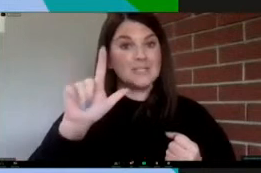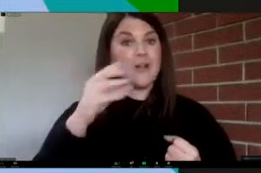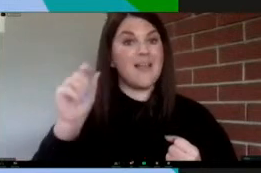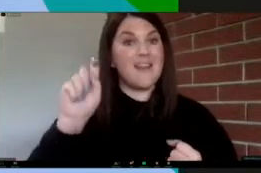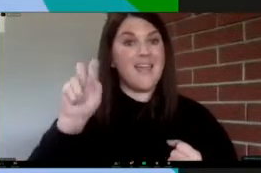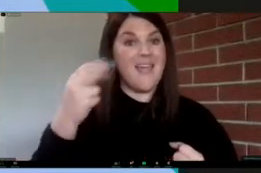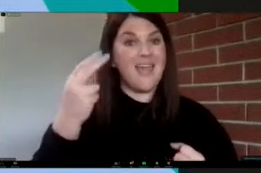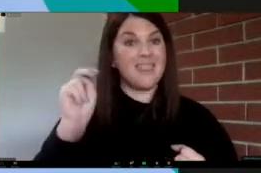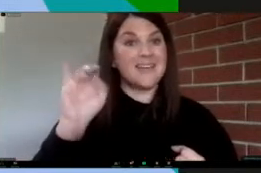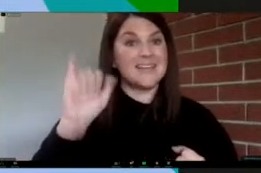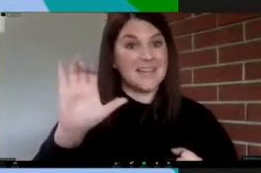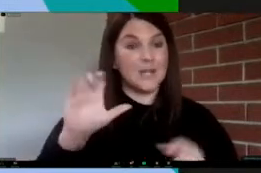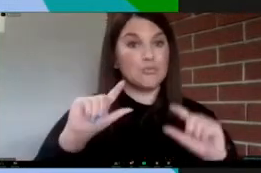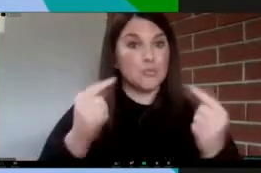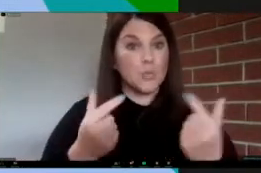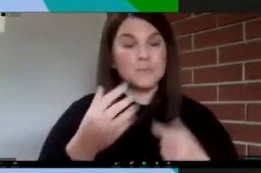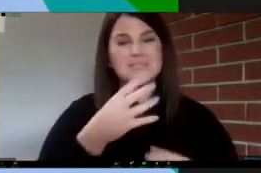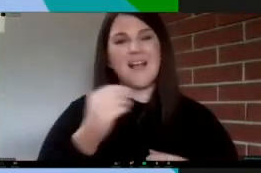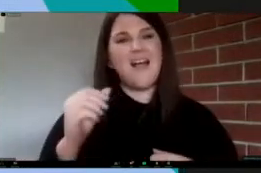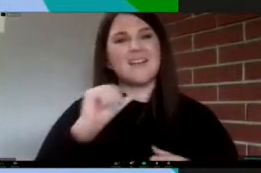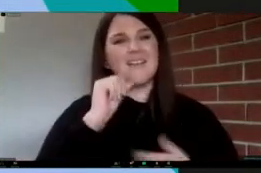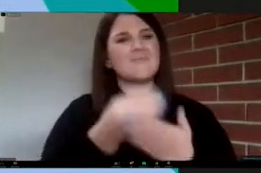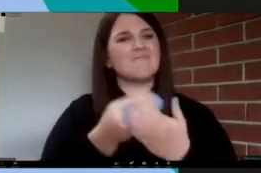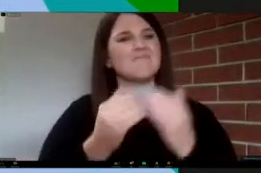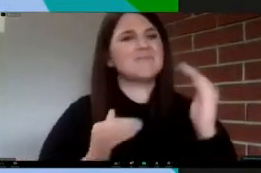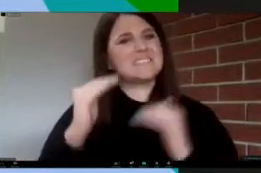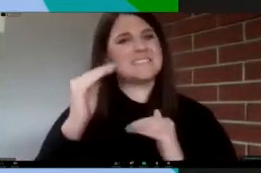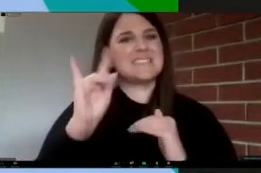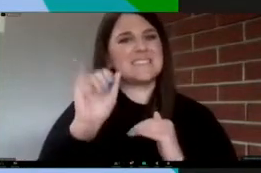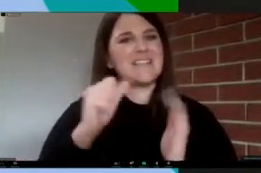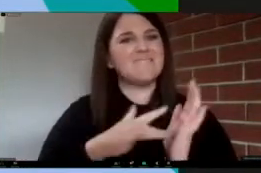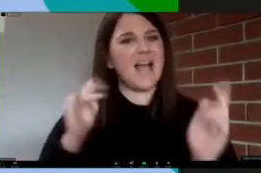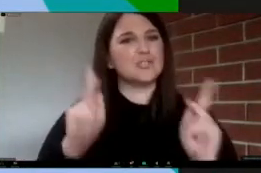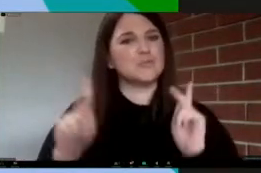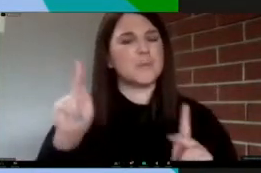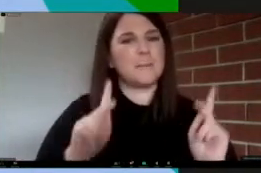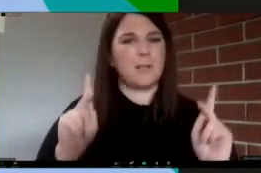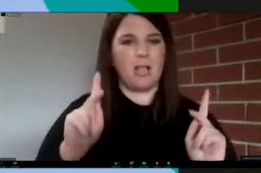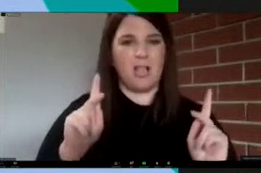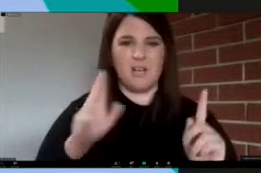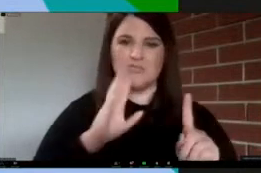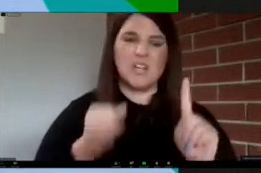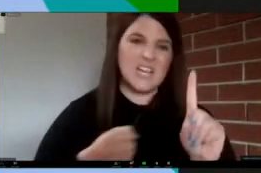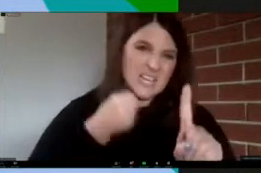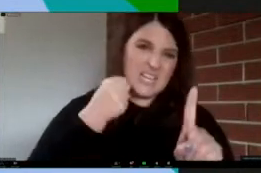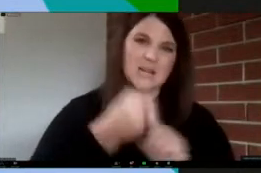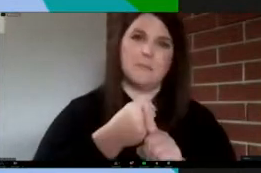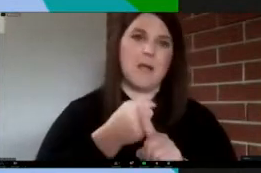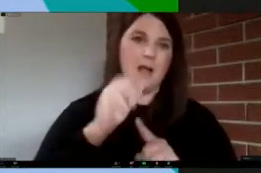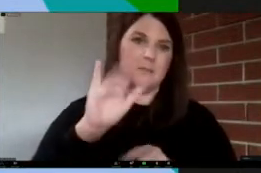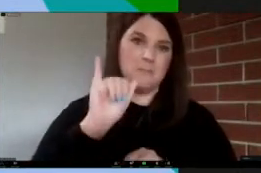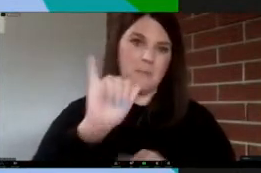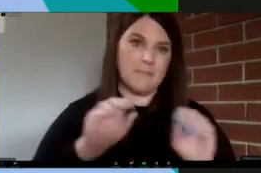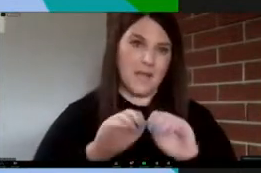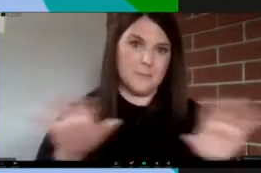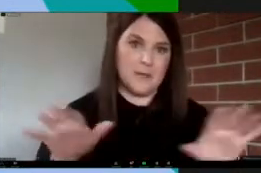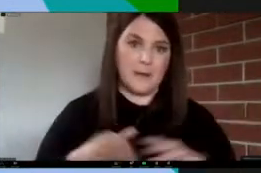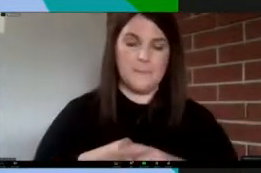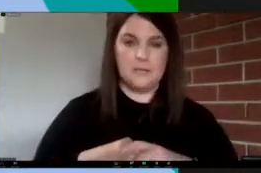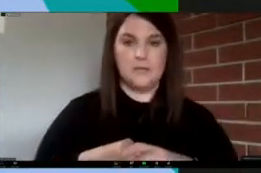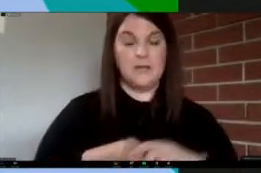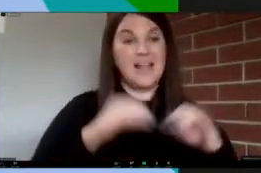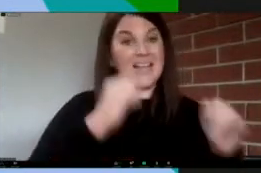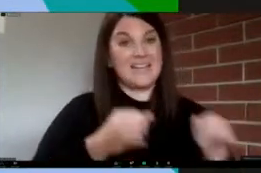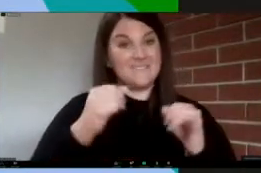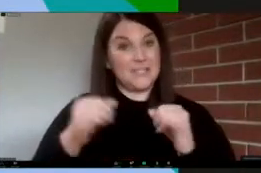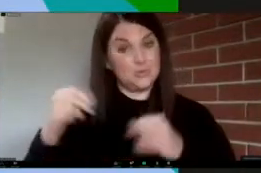groups and economically disadvantaged persons has been disproportionately impacted by this pandemic. Individuals in